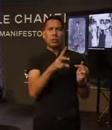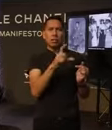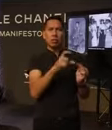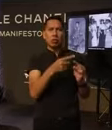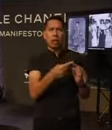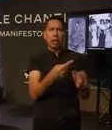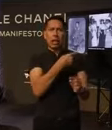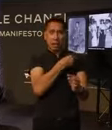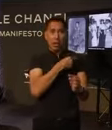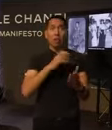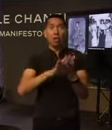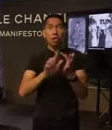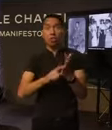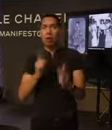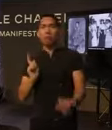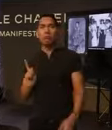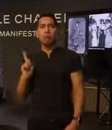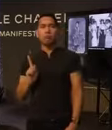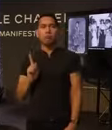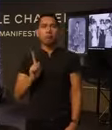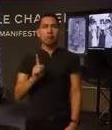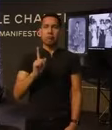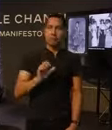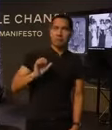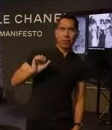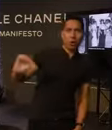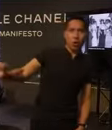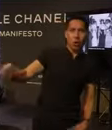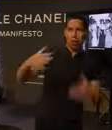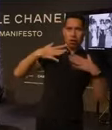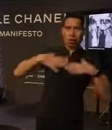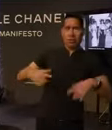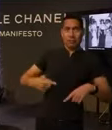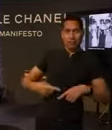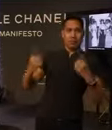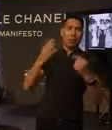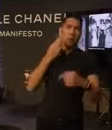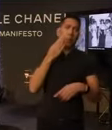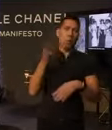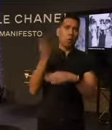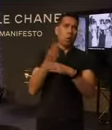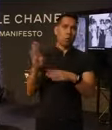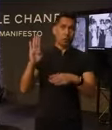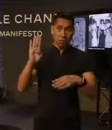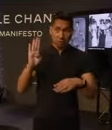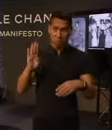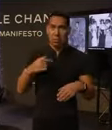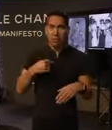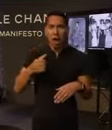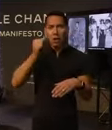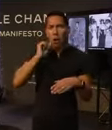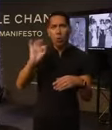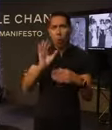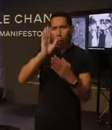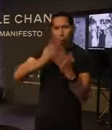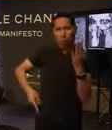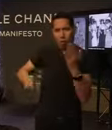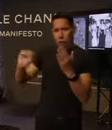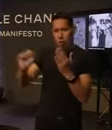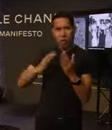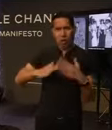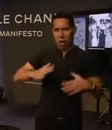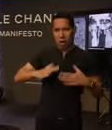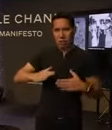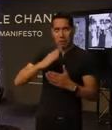in comes Chanel, and with her own aesthetic code of modernism. Now, I know not all her clothing is part of